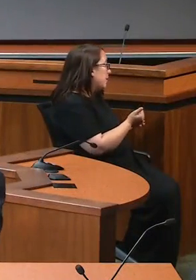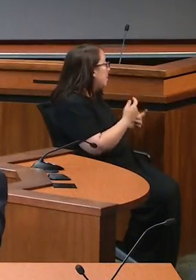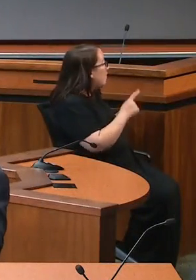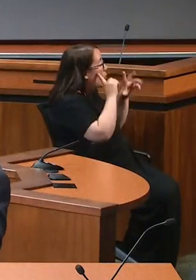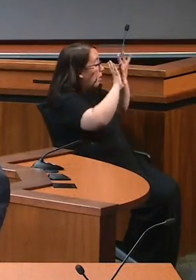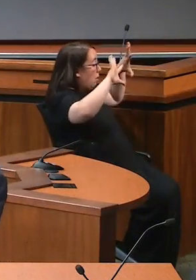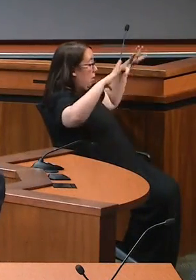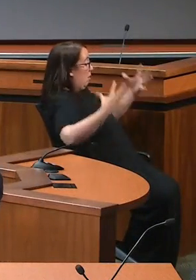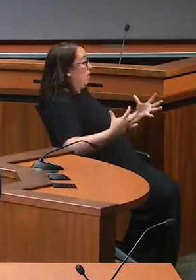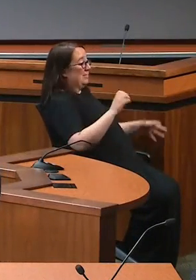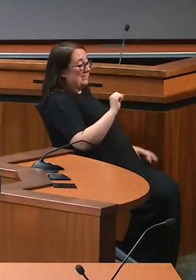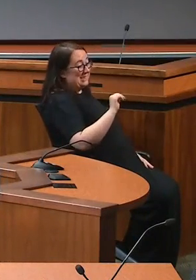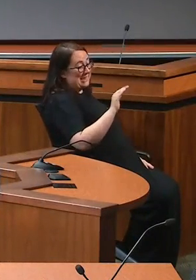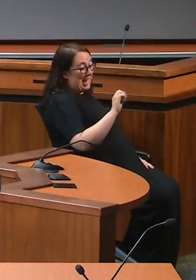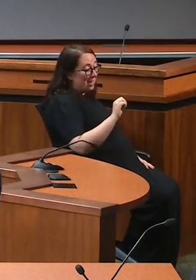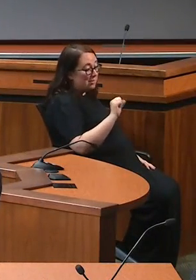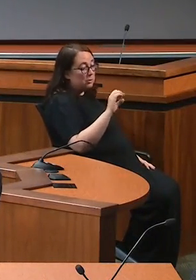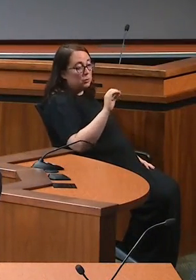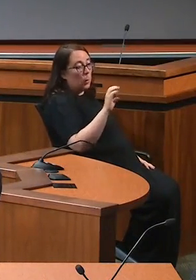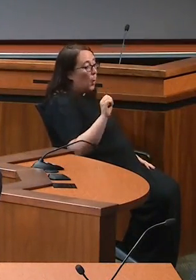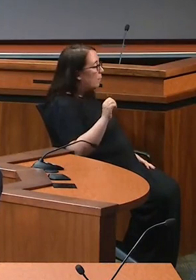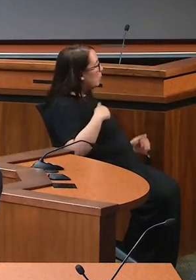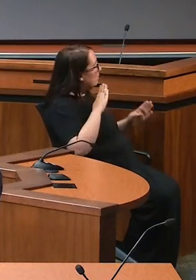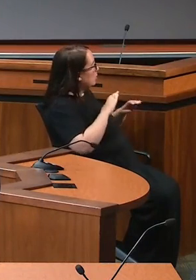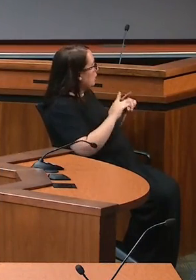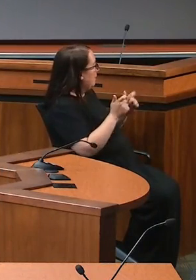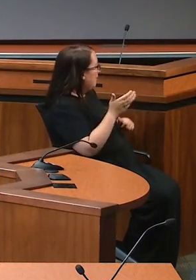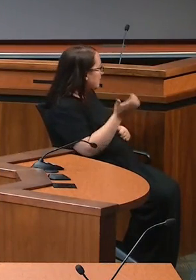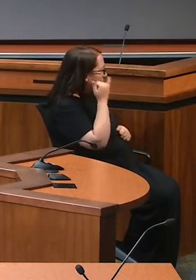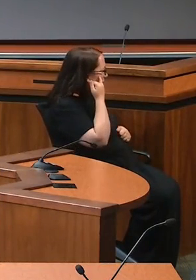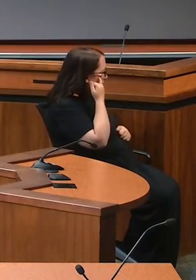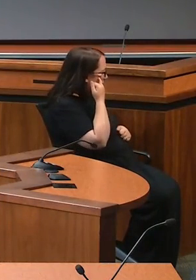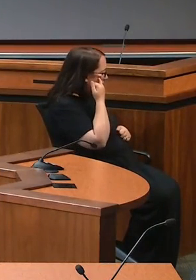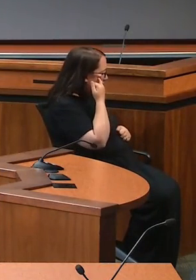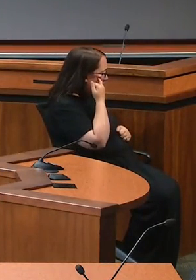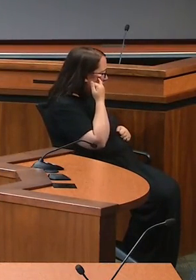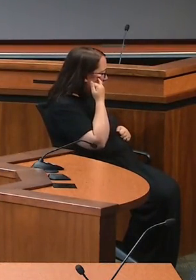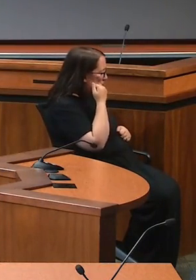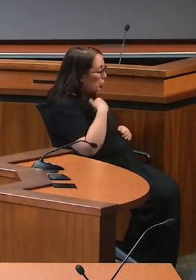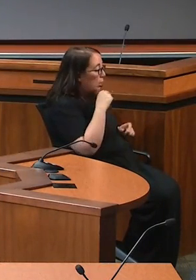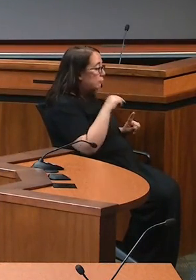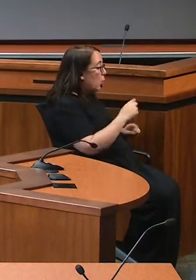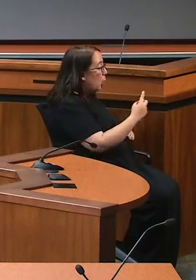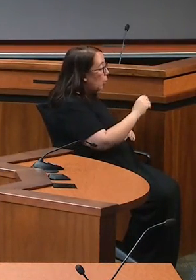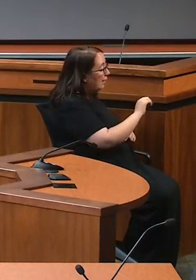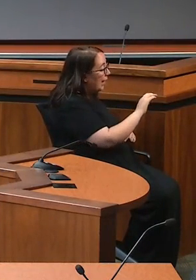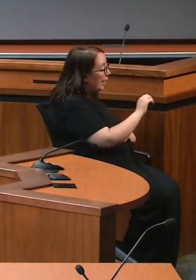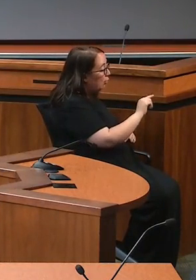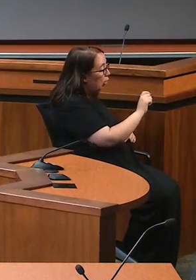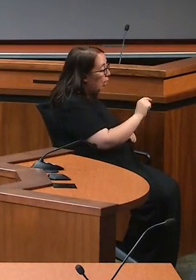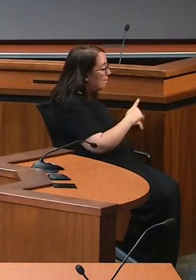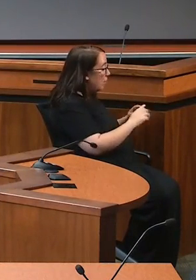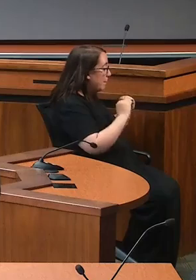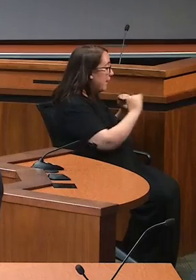scope, we focused on the big things because, to be frank, if we looked at a 1 acre lot and changed that from